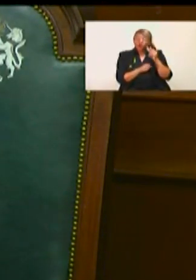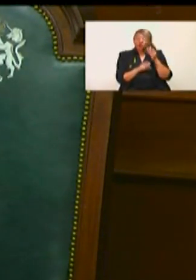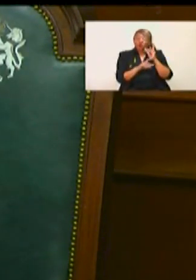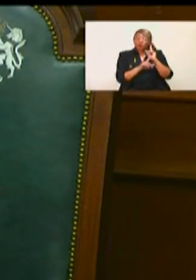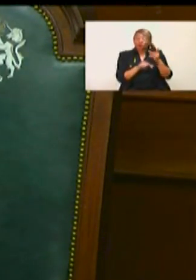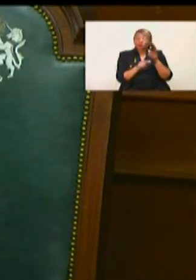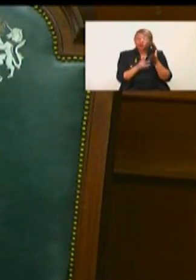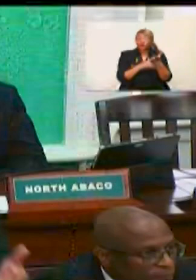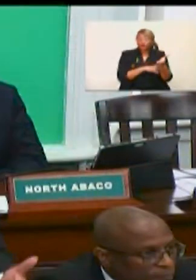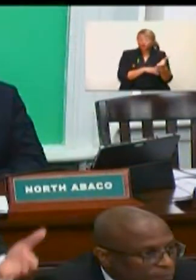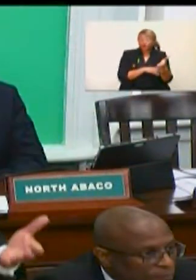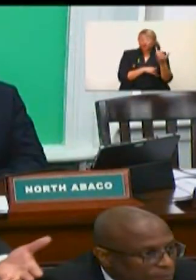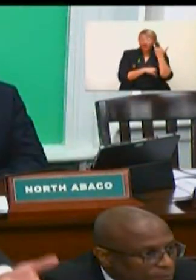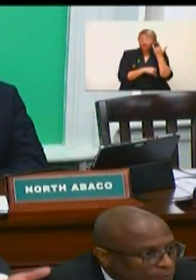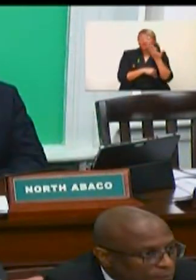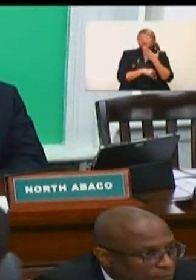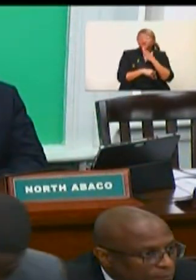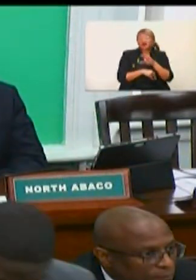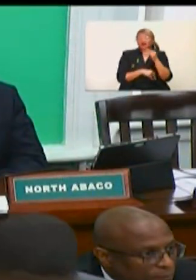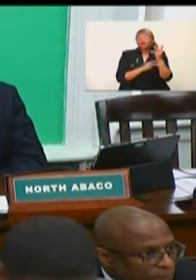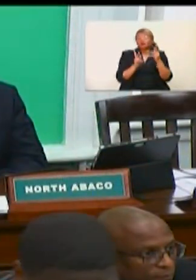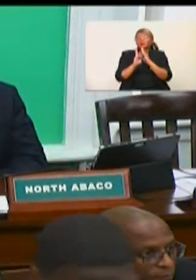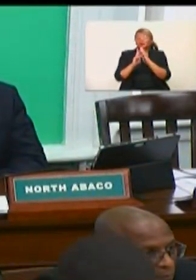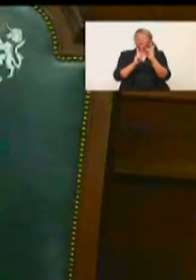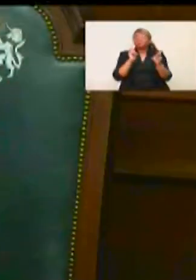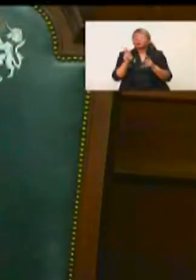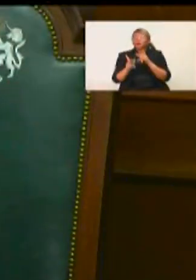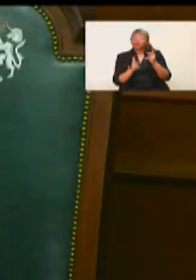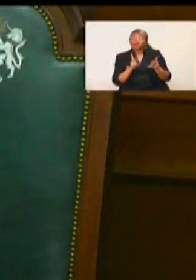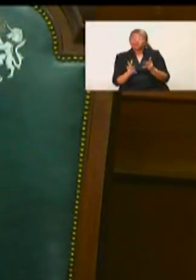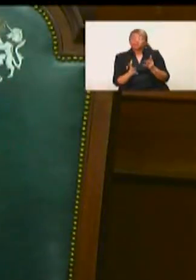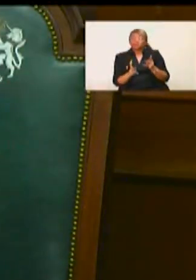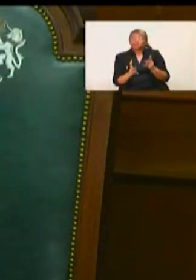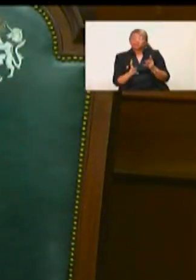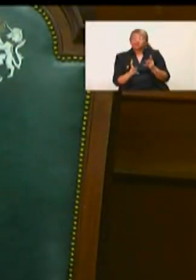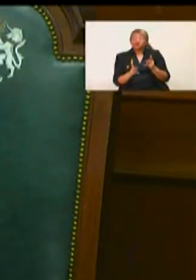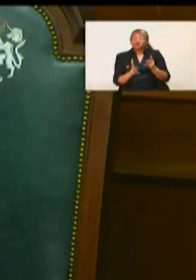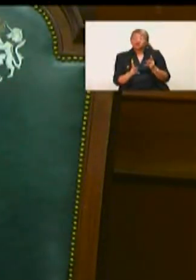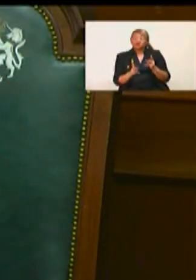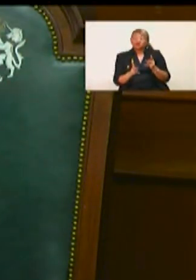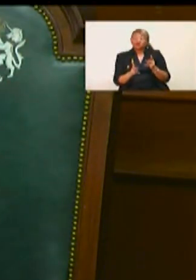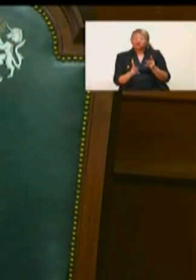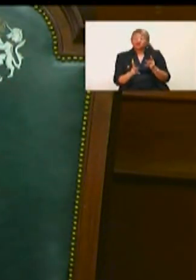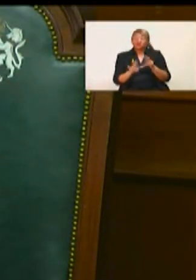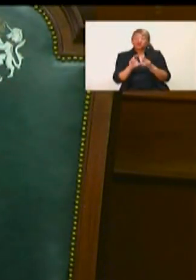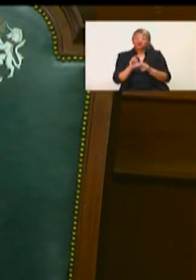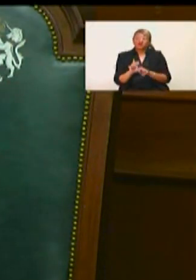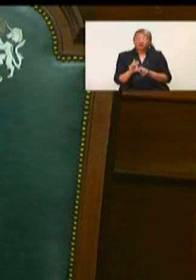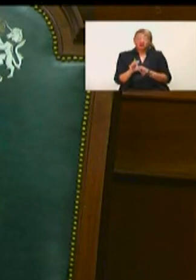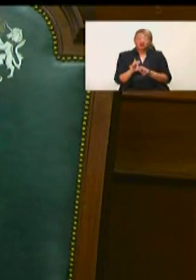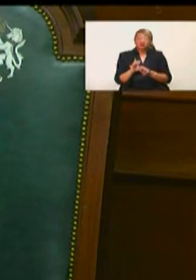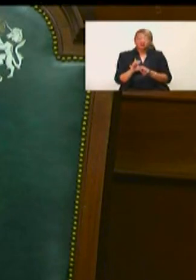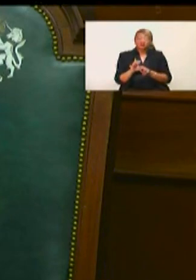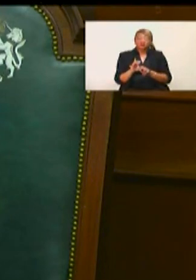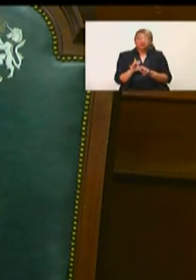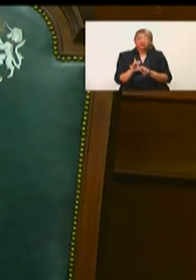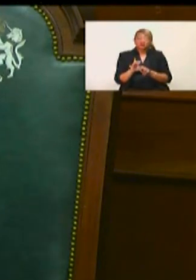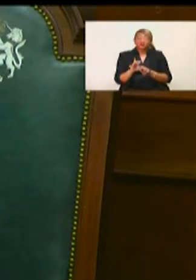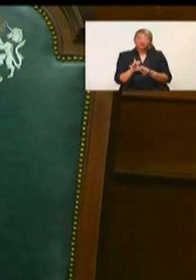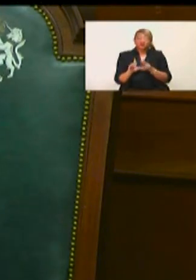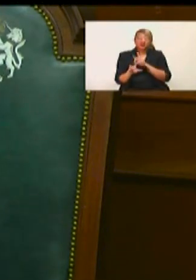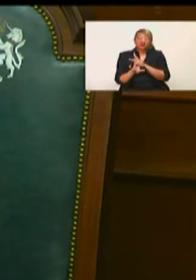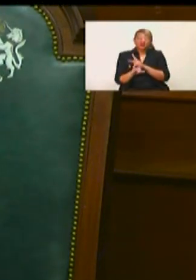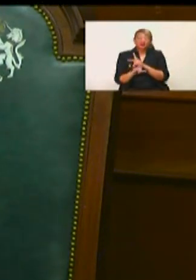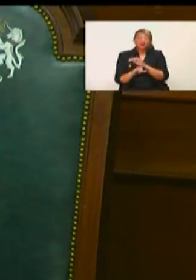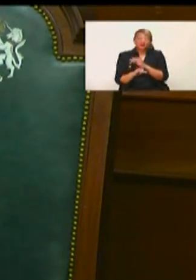St. Barnabas. If it's bad for the Bahamian people. Okay. If it's bad for the Bahamian people. The chair recognizes the honorable member for Kalani.